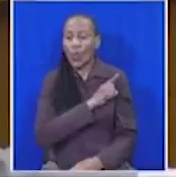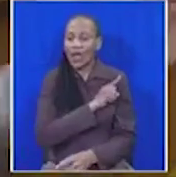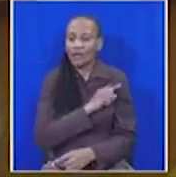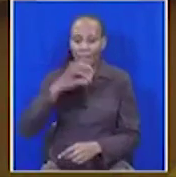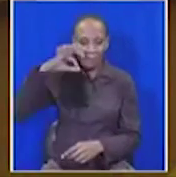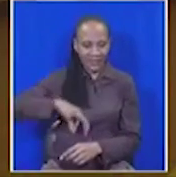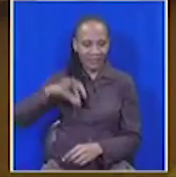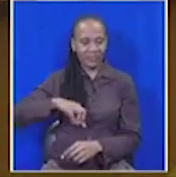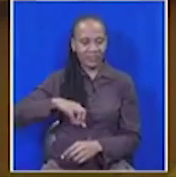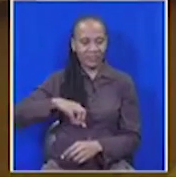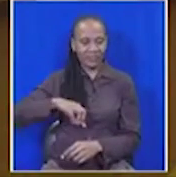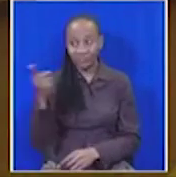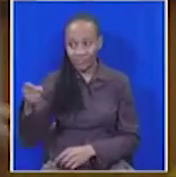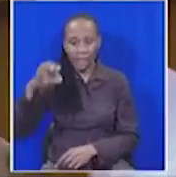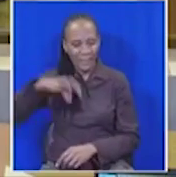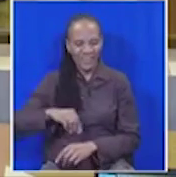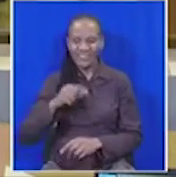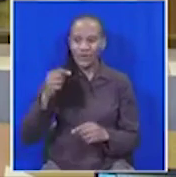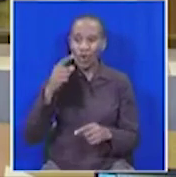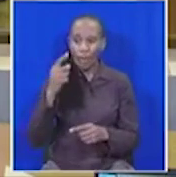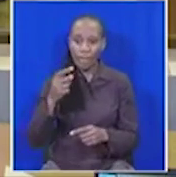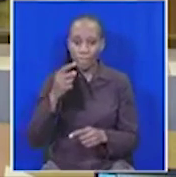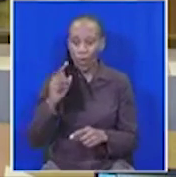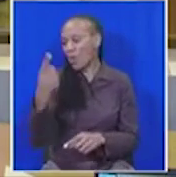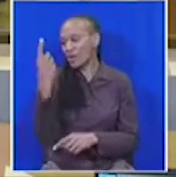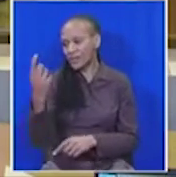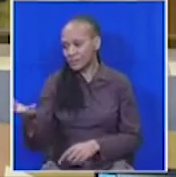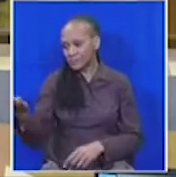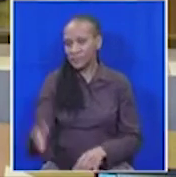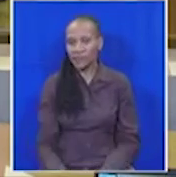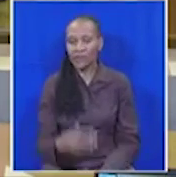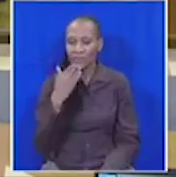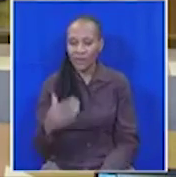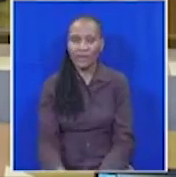financial gain. That is all they get from them. I thank you. Thank you.